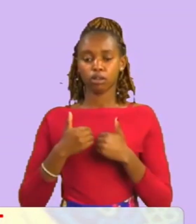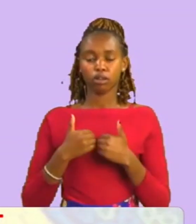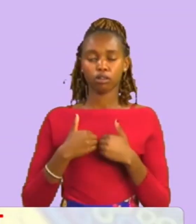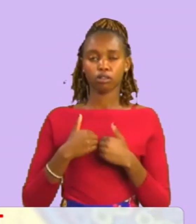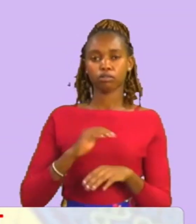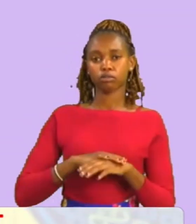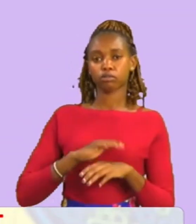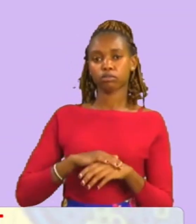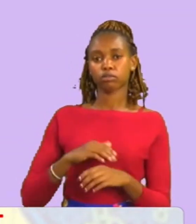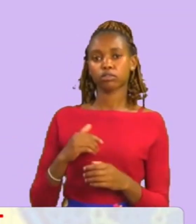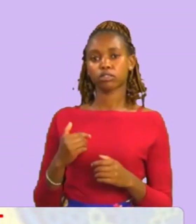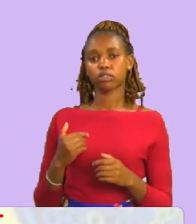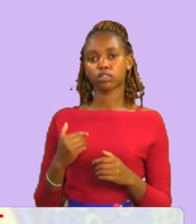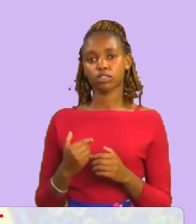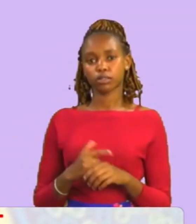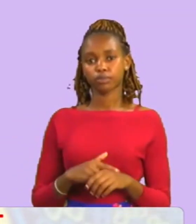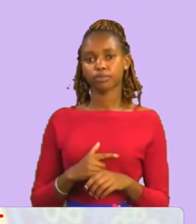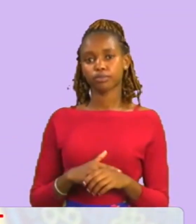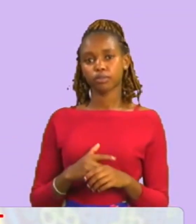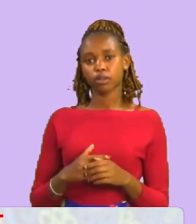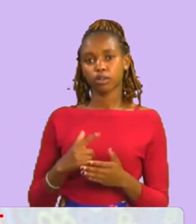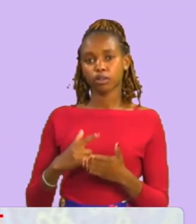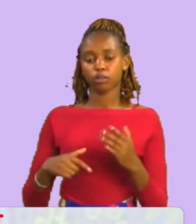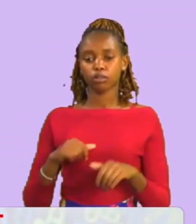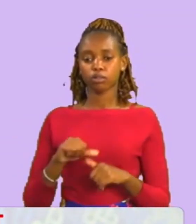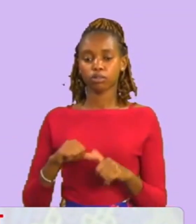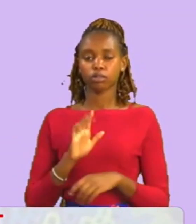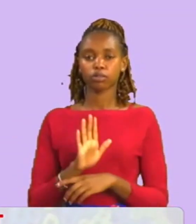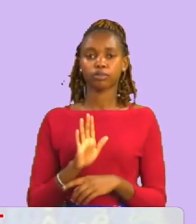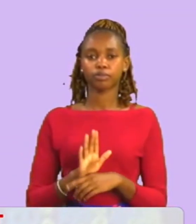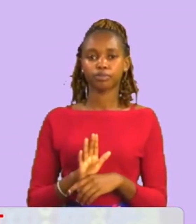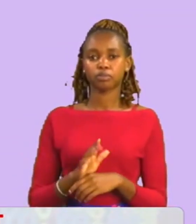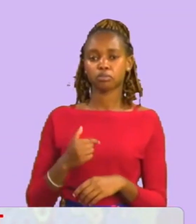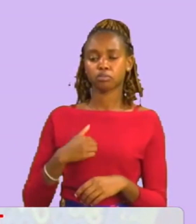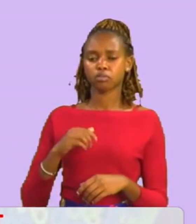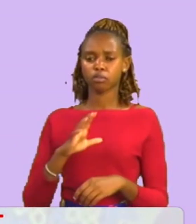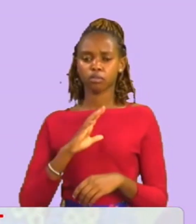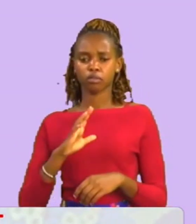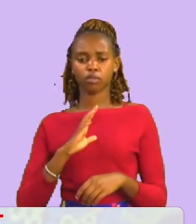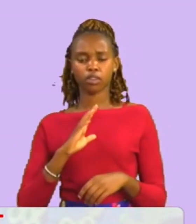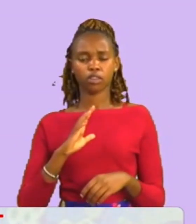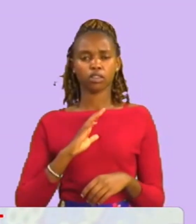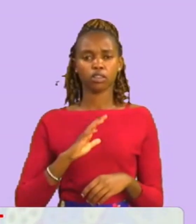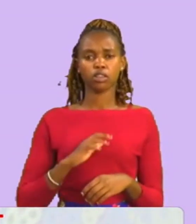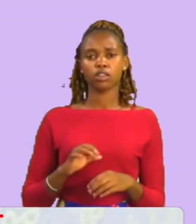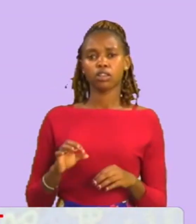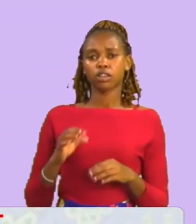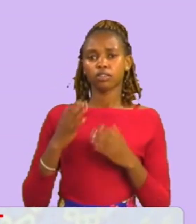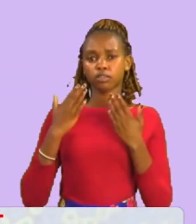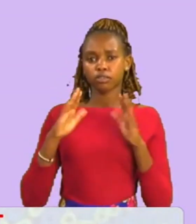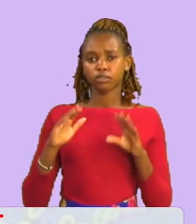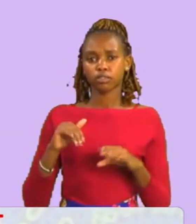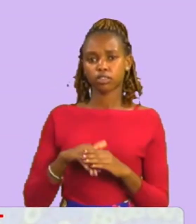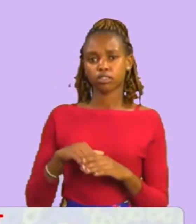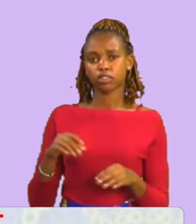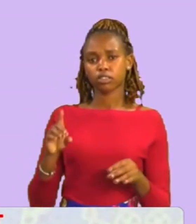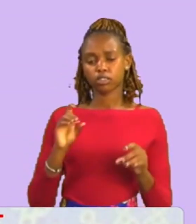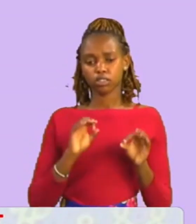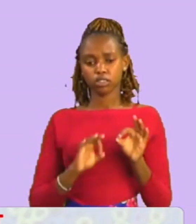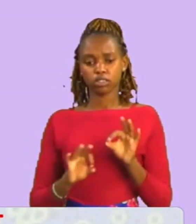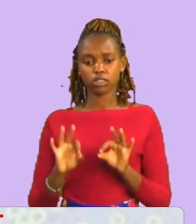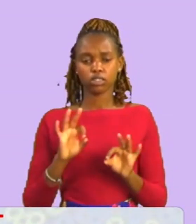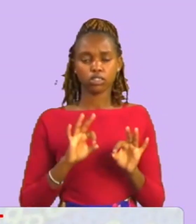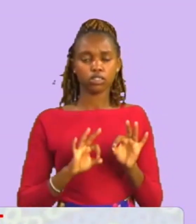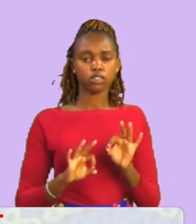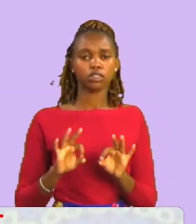Misho imekuwa fiti, imekuwa lit. Kama hivi ndio tunaanza hii mwezi. Tunaimaliza in style. By the time tumalize kila mtu atakuwa anataka kuja tu